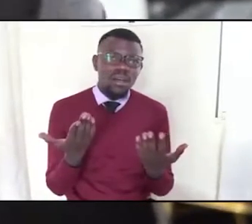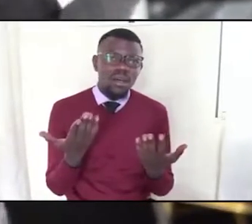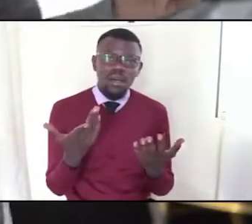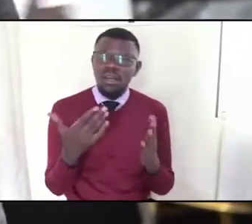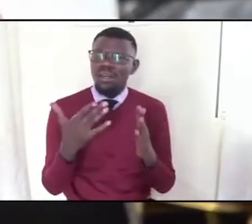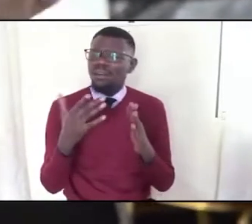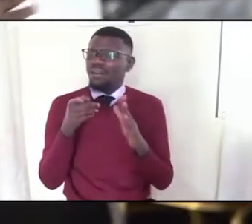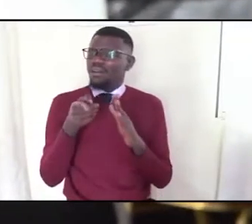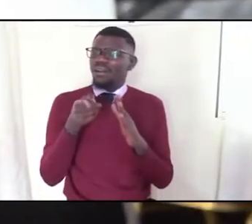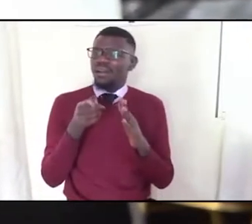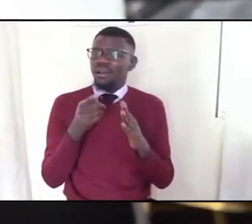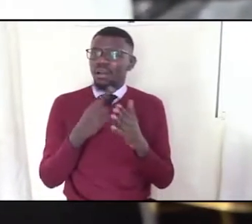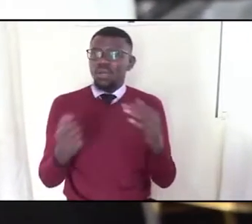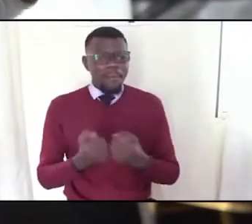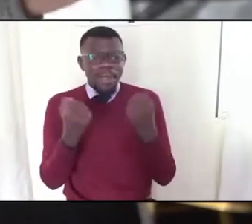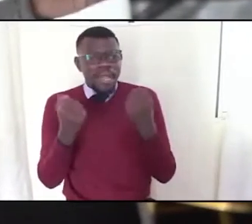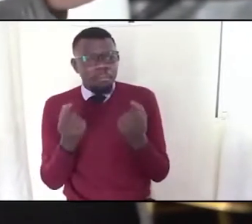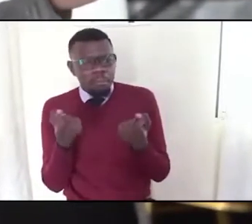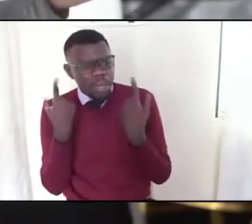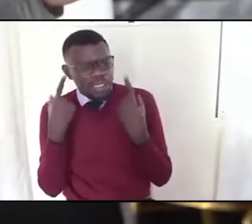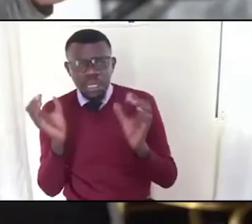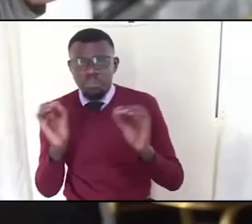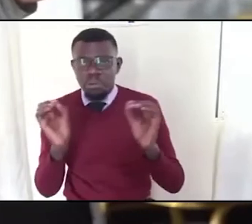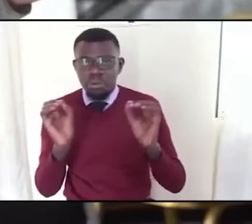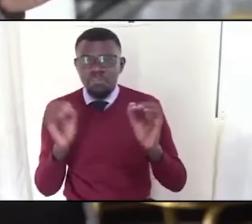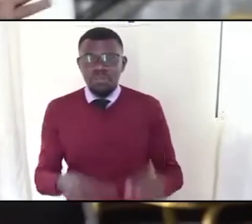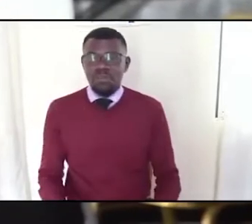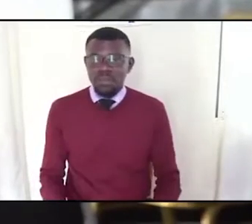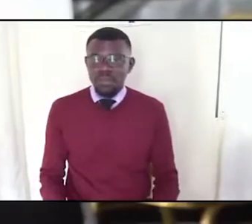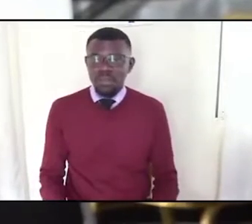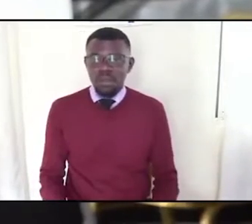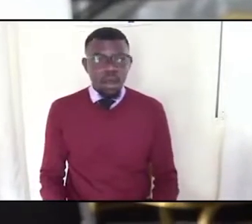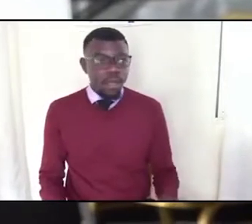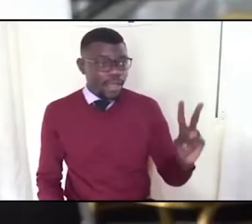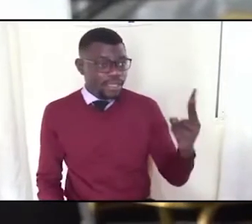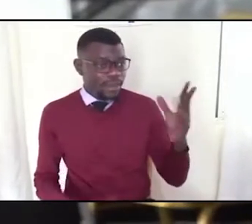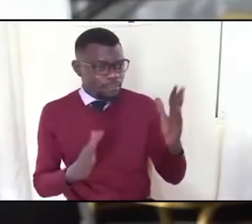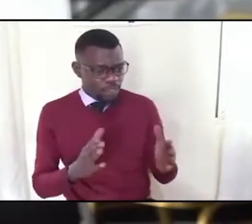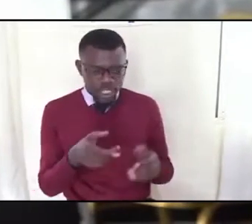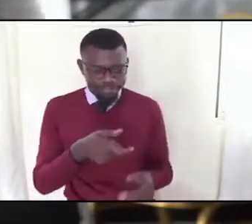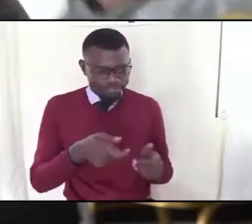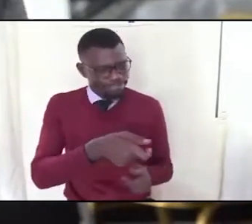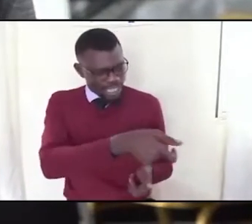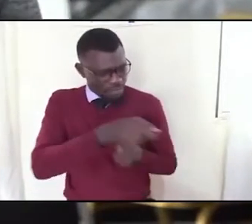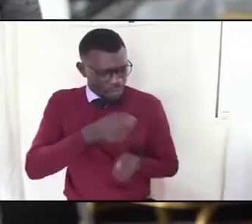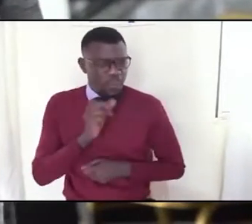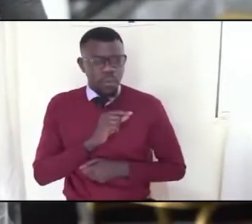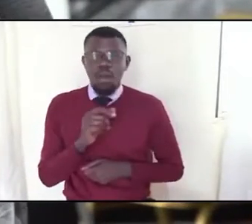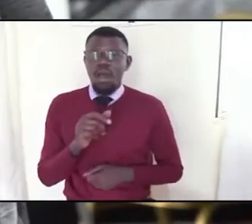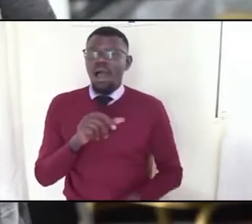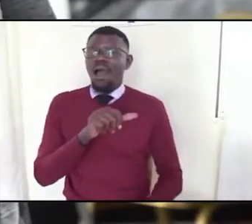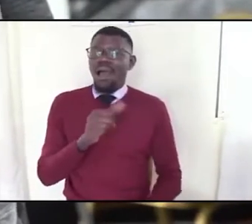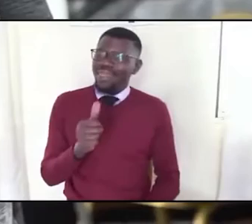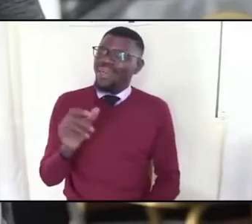a history, something that was happening. She couldn't understand what was happening. And when the second person was done, the third person